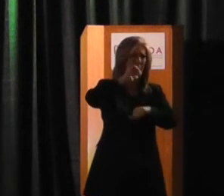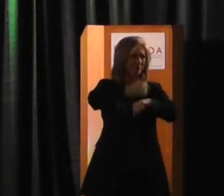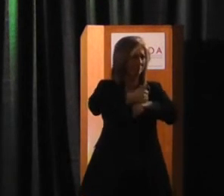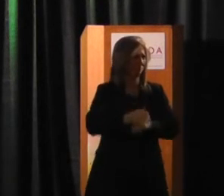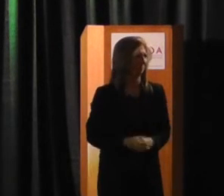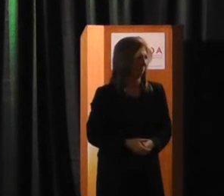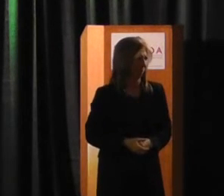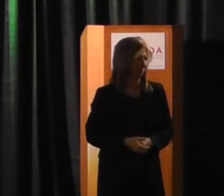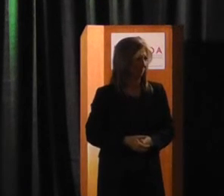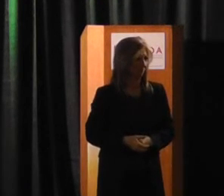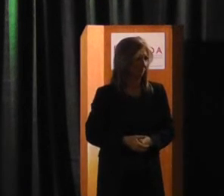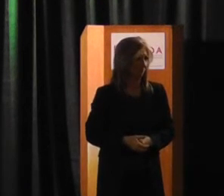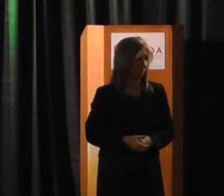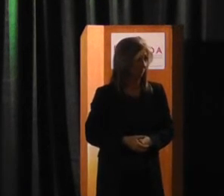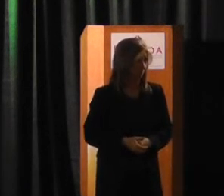Thanks.